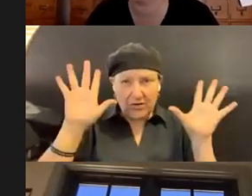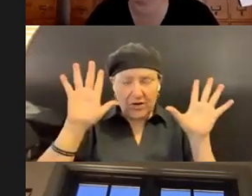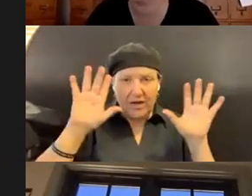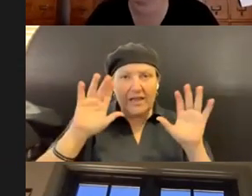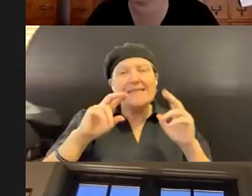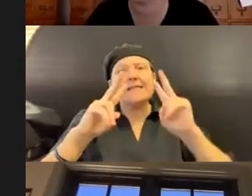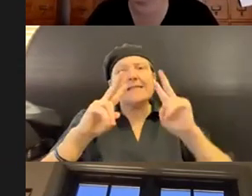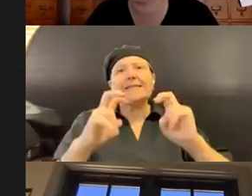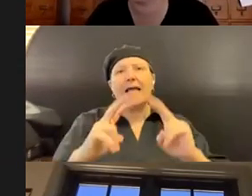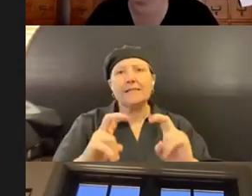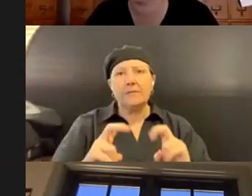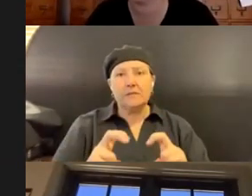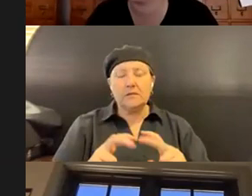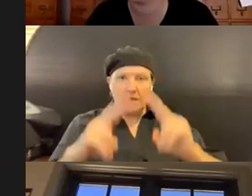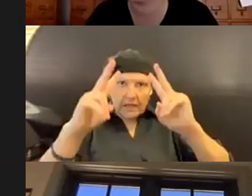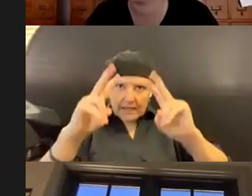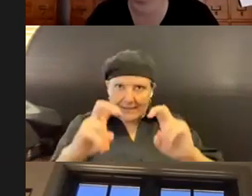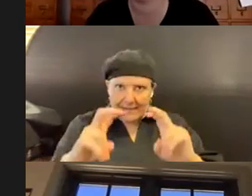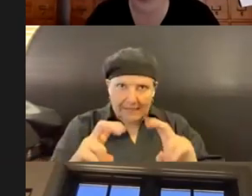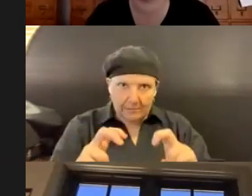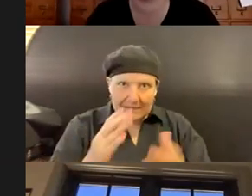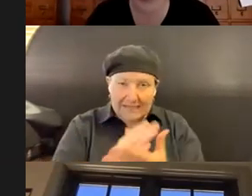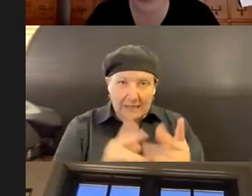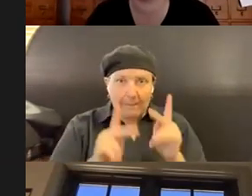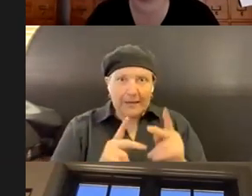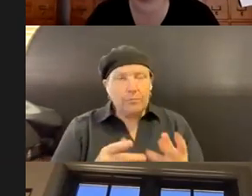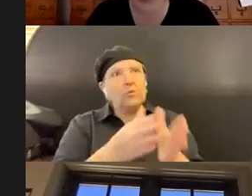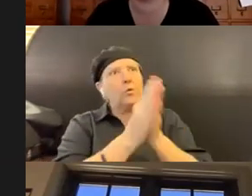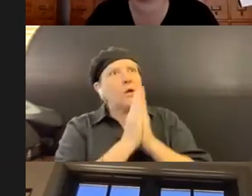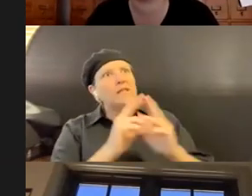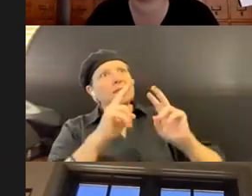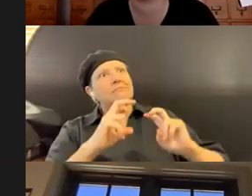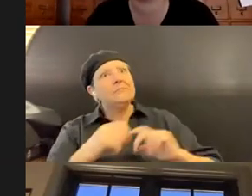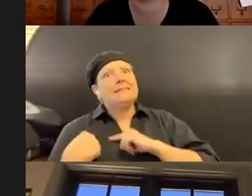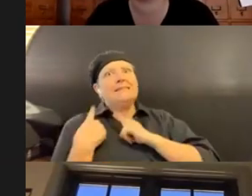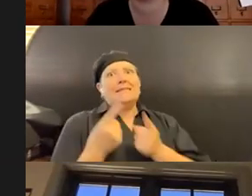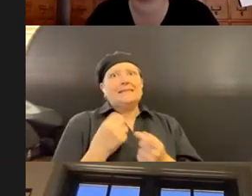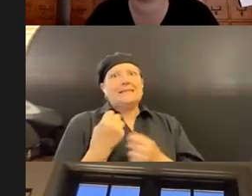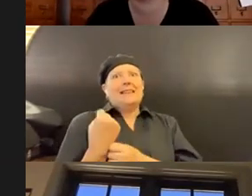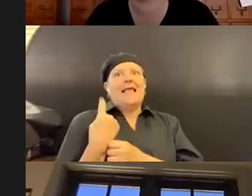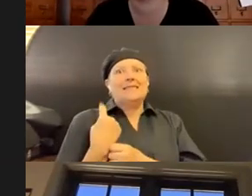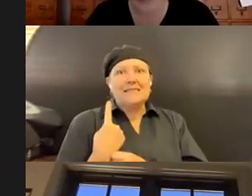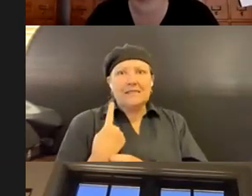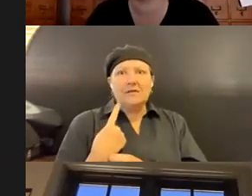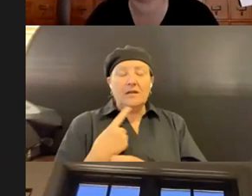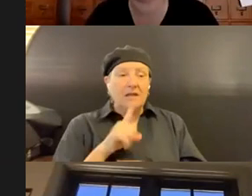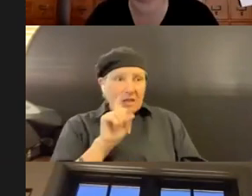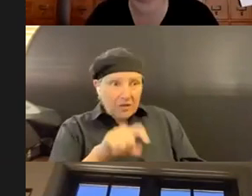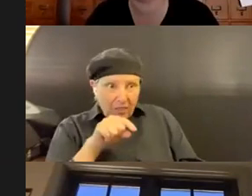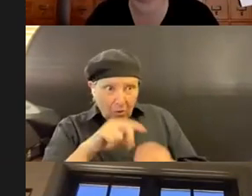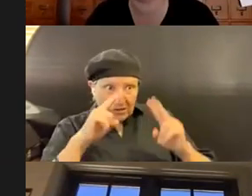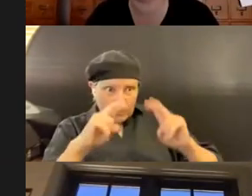assessments. So we have assessments that where people have been requesting them since last year. And the question is like, hey, are those assessments going to be able to move